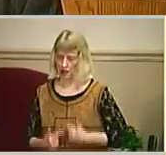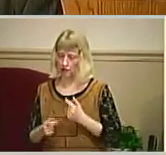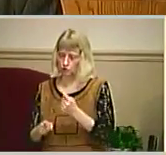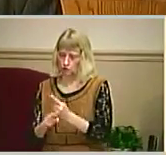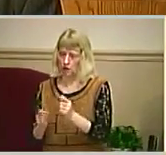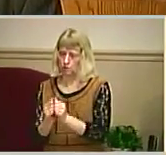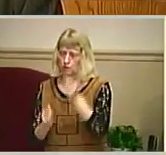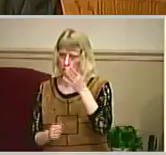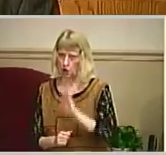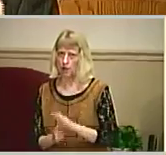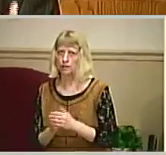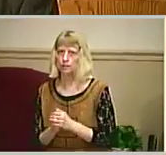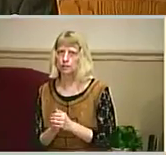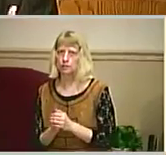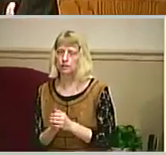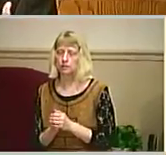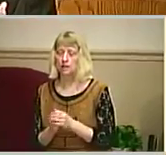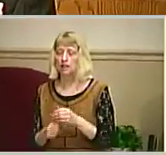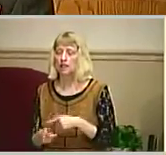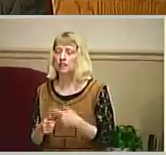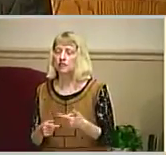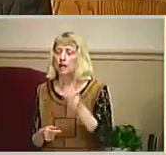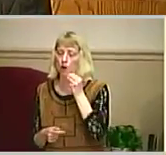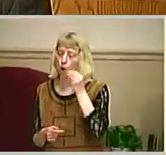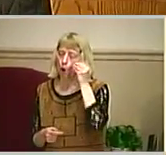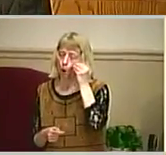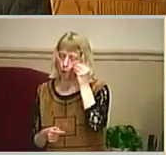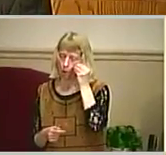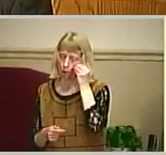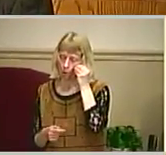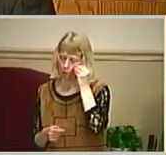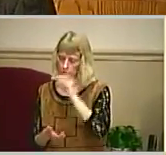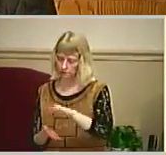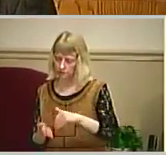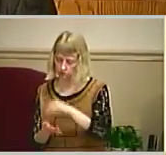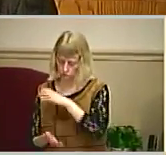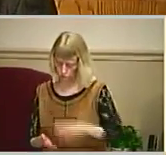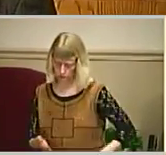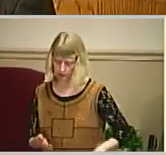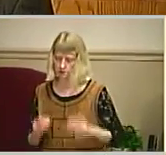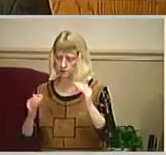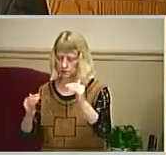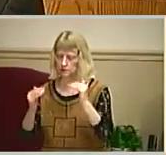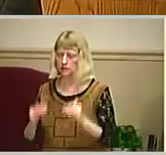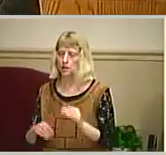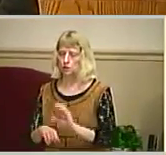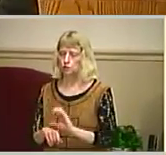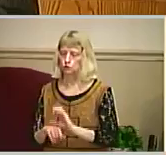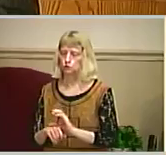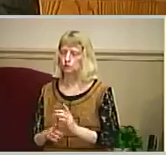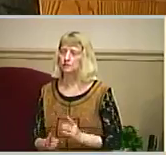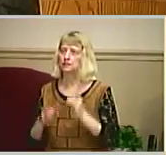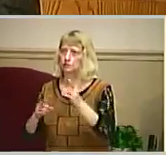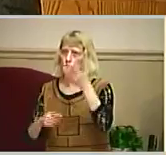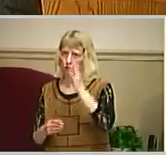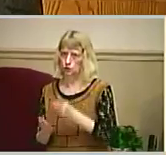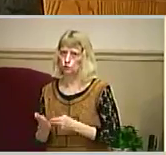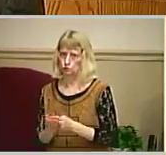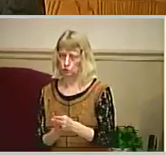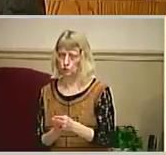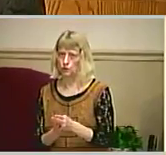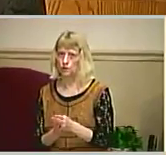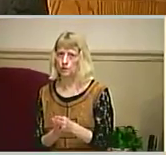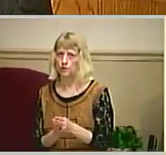with God. And when the home is Christ-centered, and when the church is committed to God's truth, then that